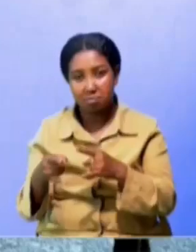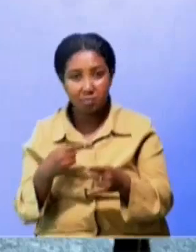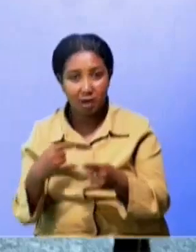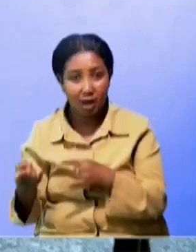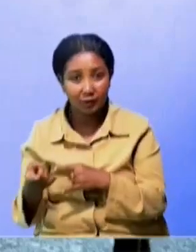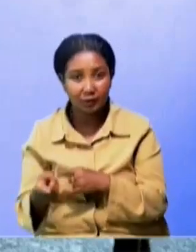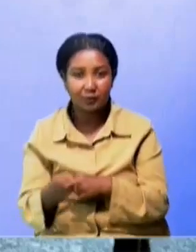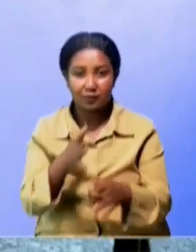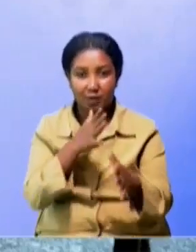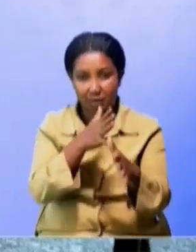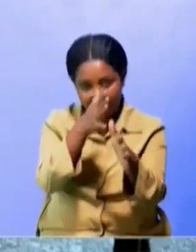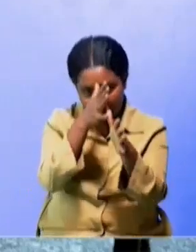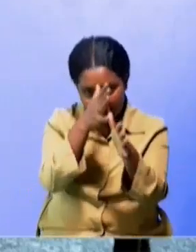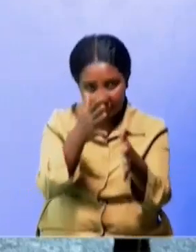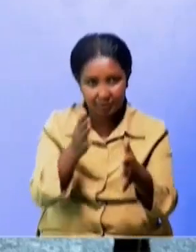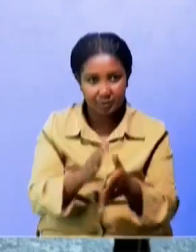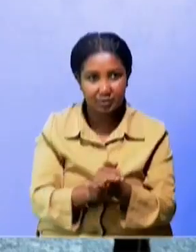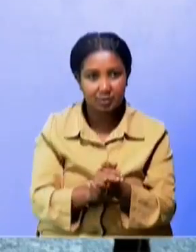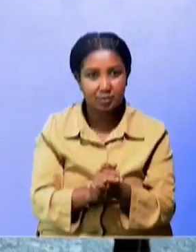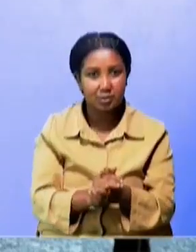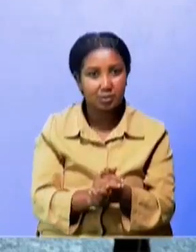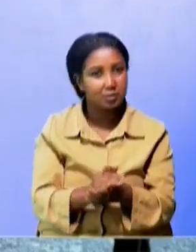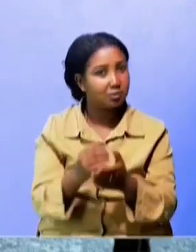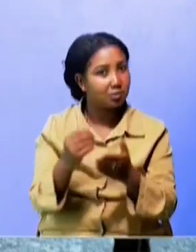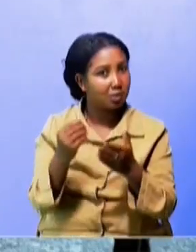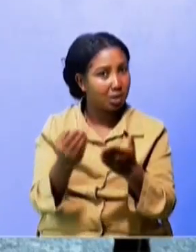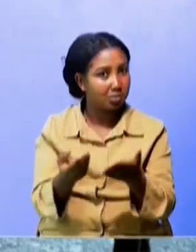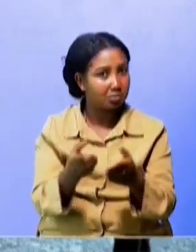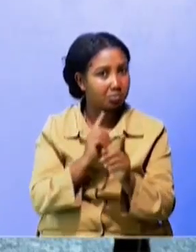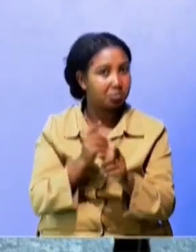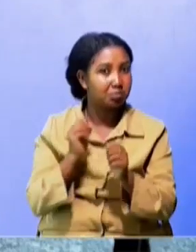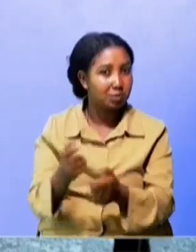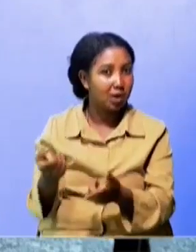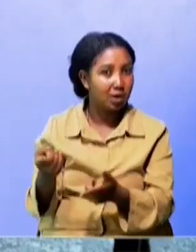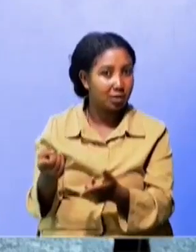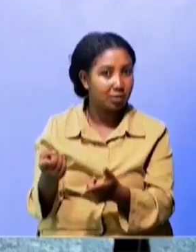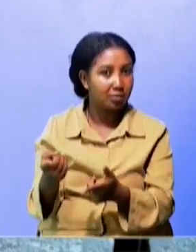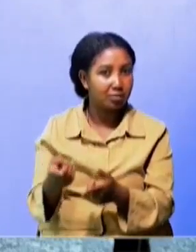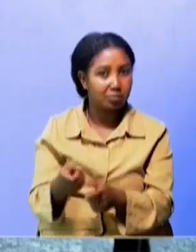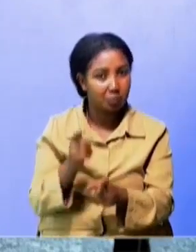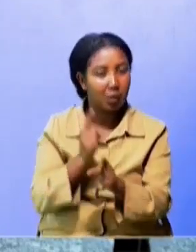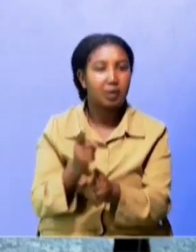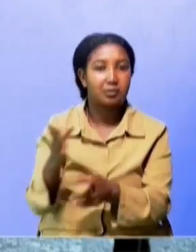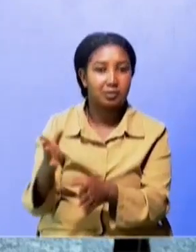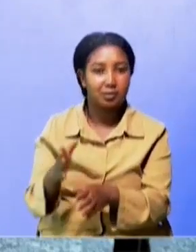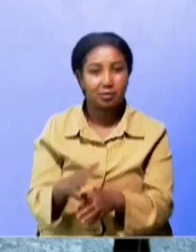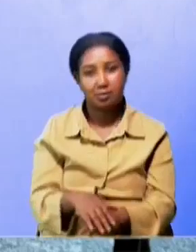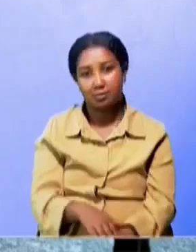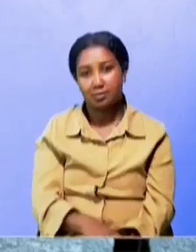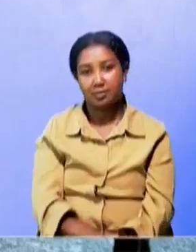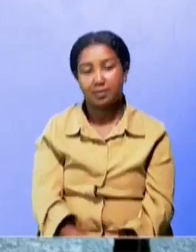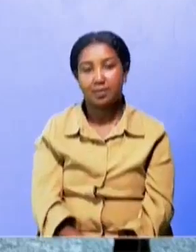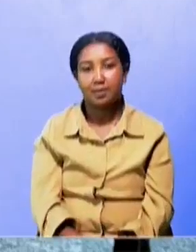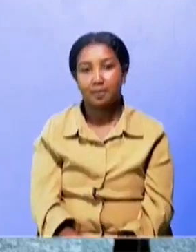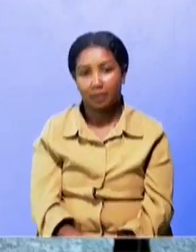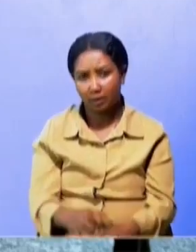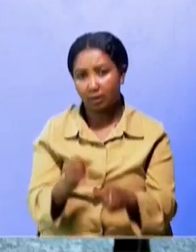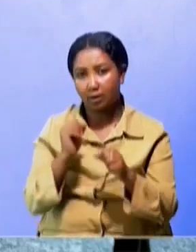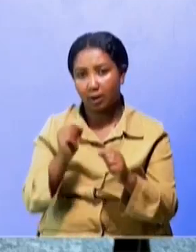or grandparents, you are welcome to answer this question. Still now it's quite correct. Sometimes.